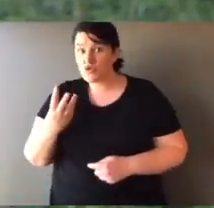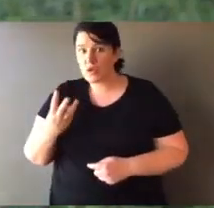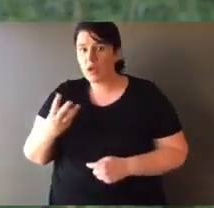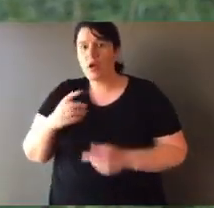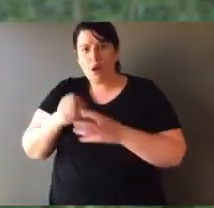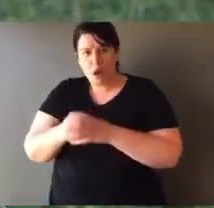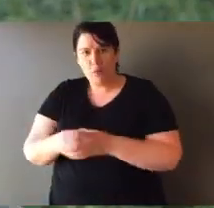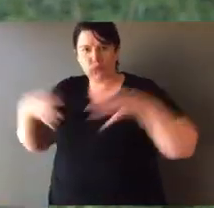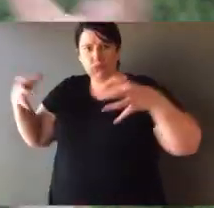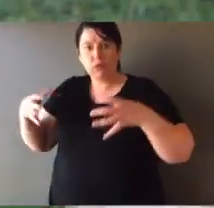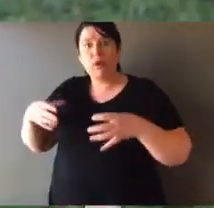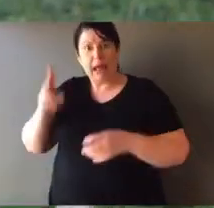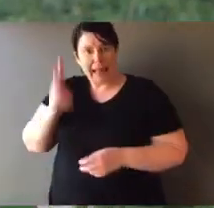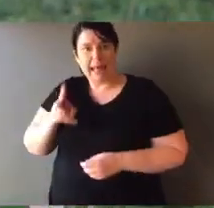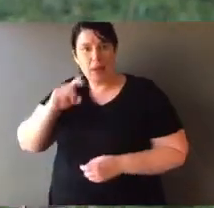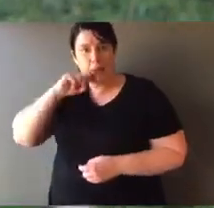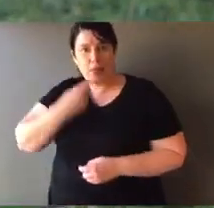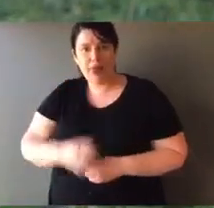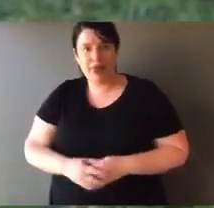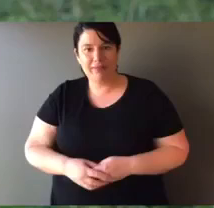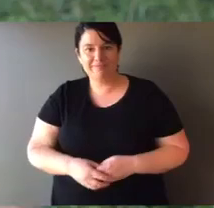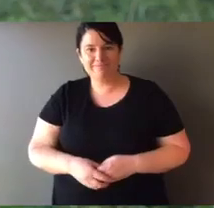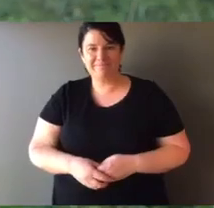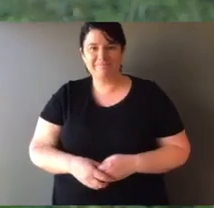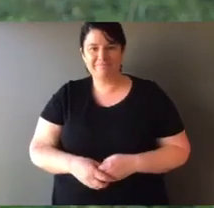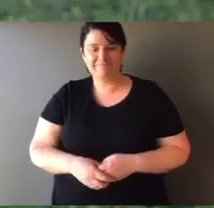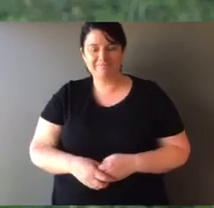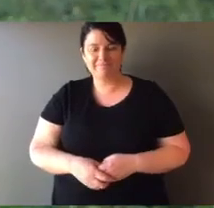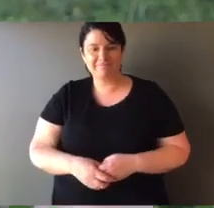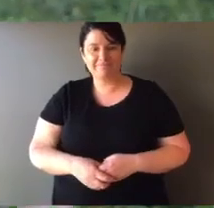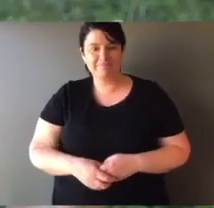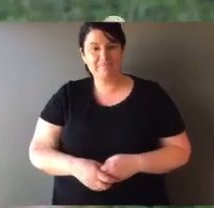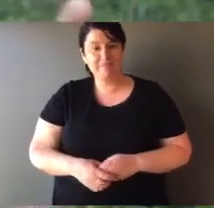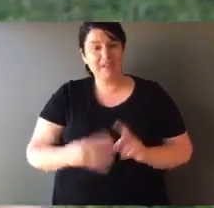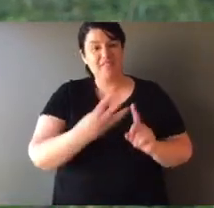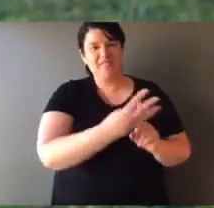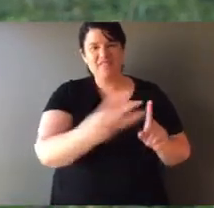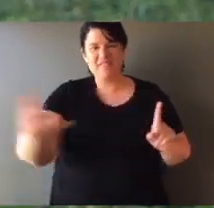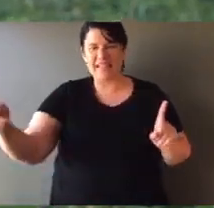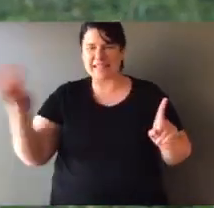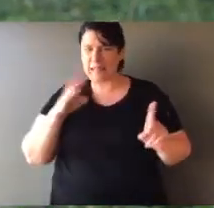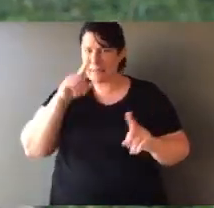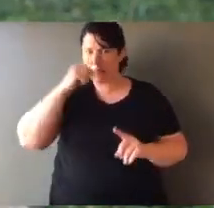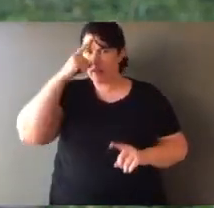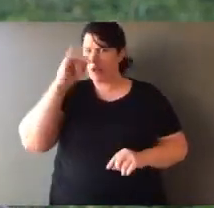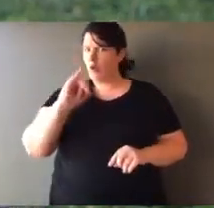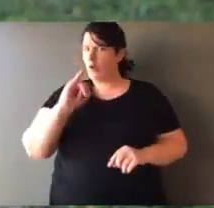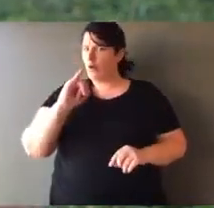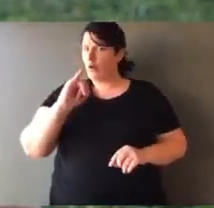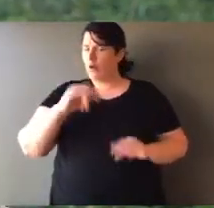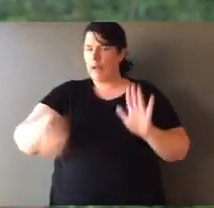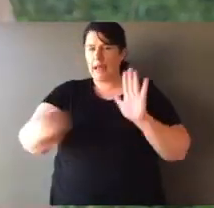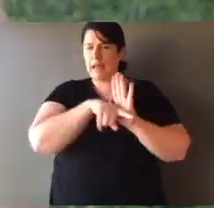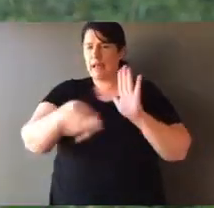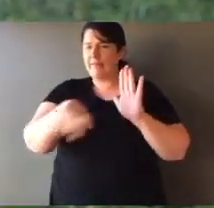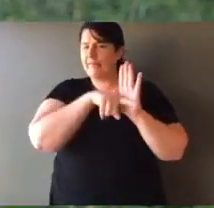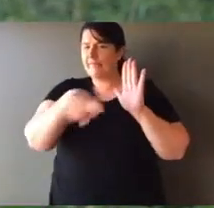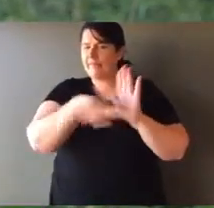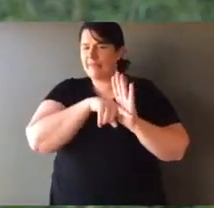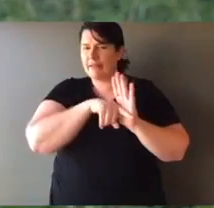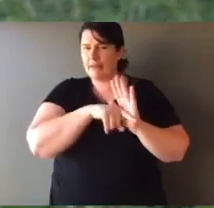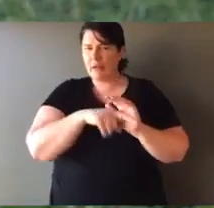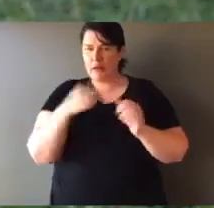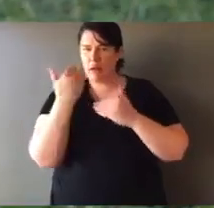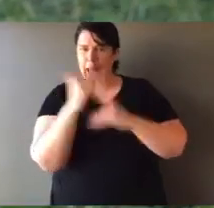couple of ferals left over, they will reproduce and grow in number very quickly. Now, fencing can bring connotations of